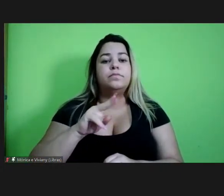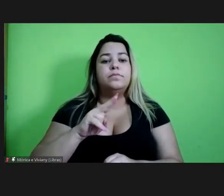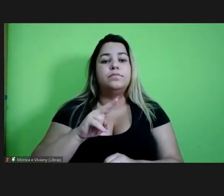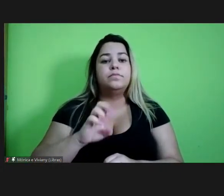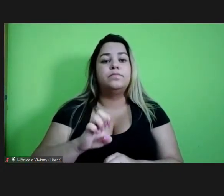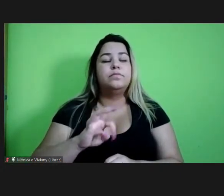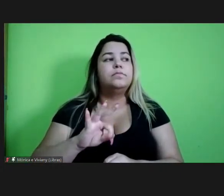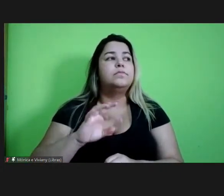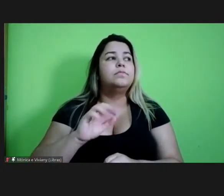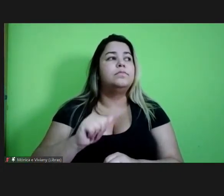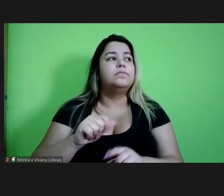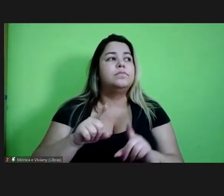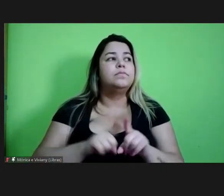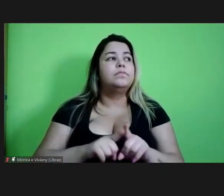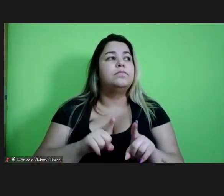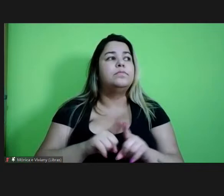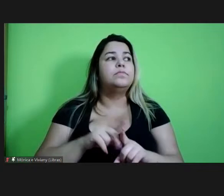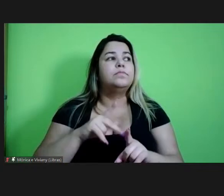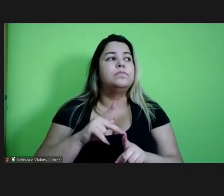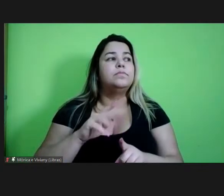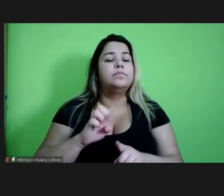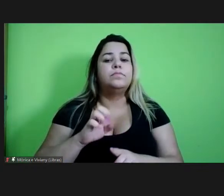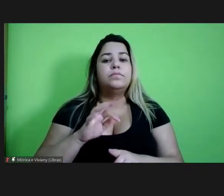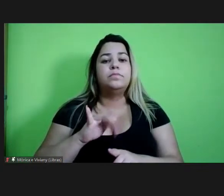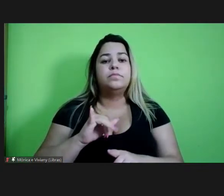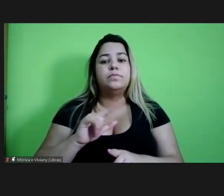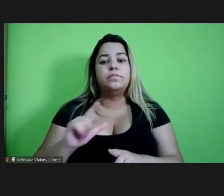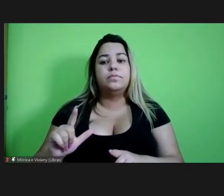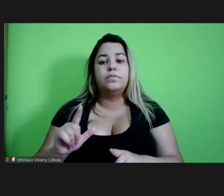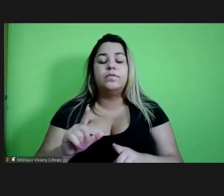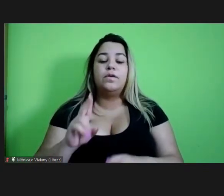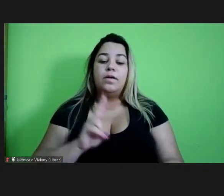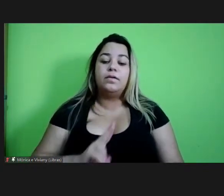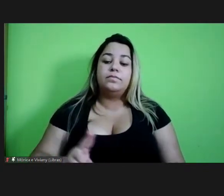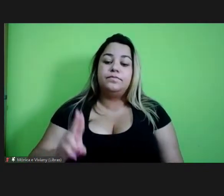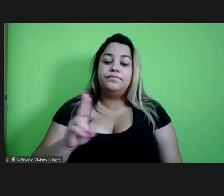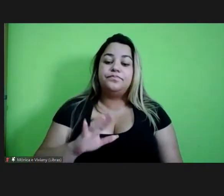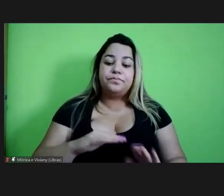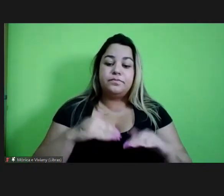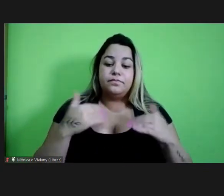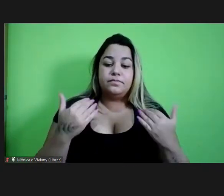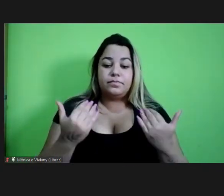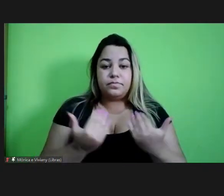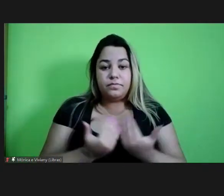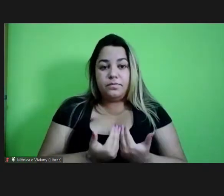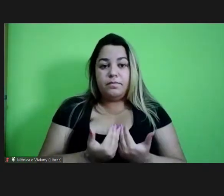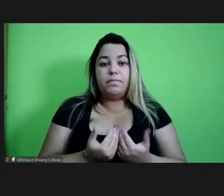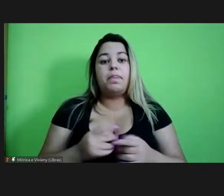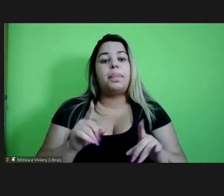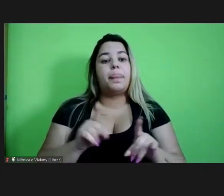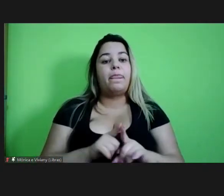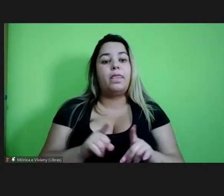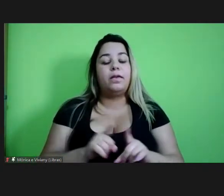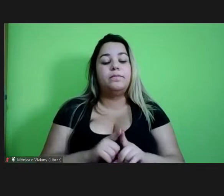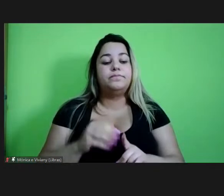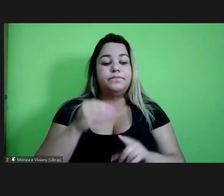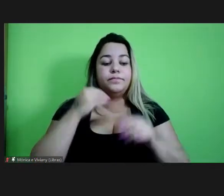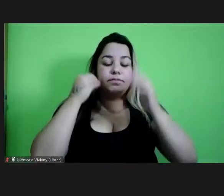more adequate to the profile of this user and this community. And